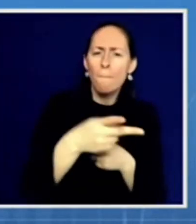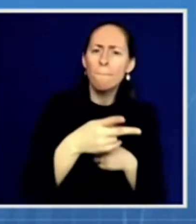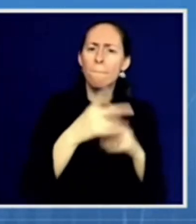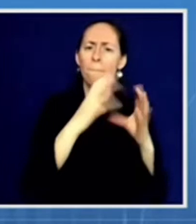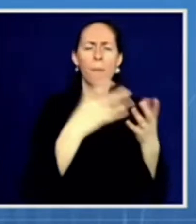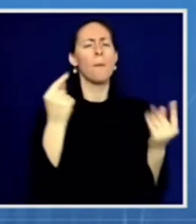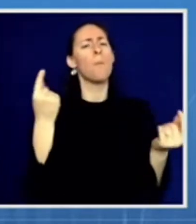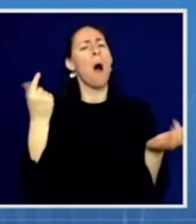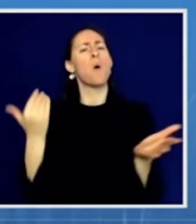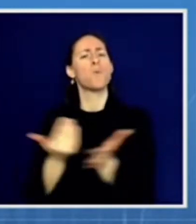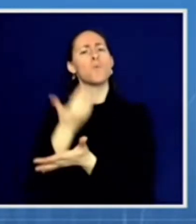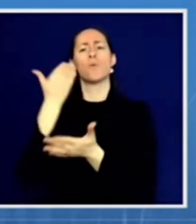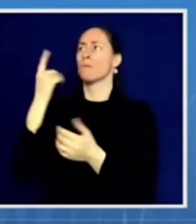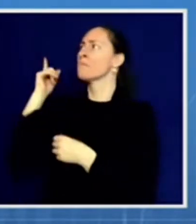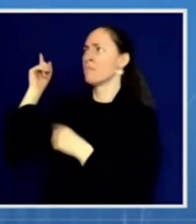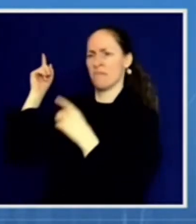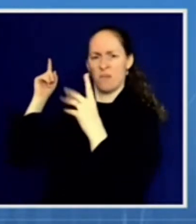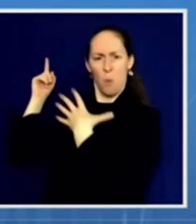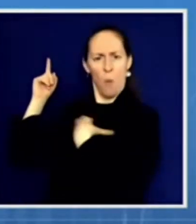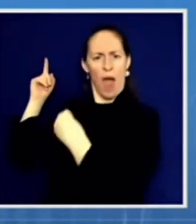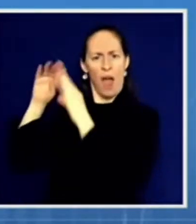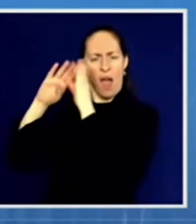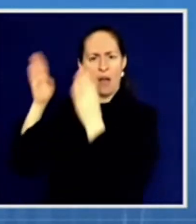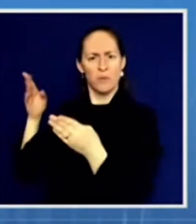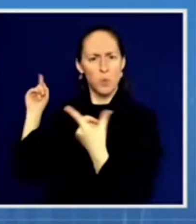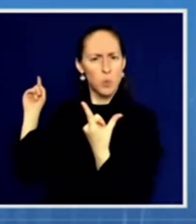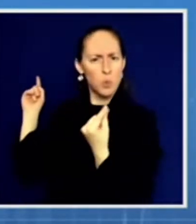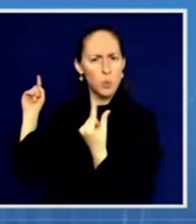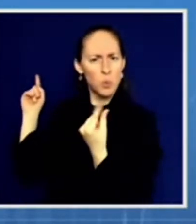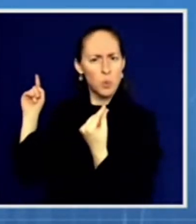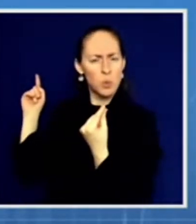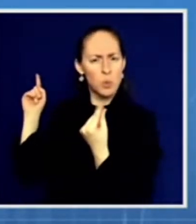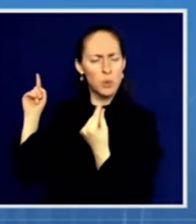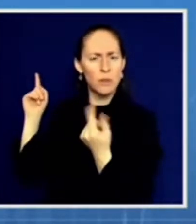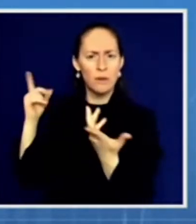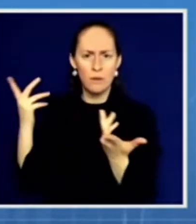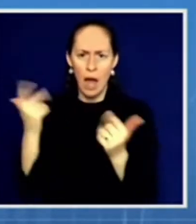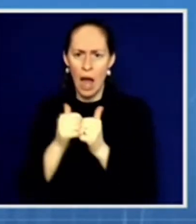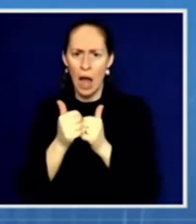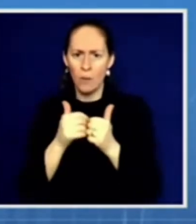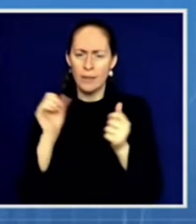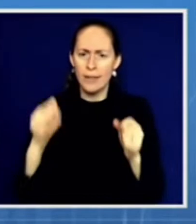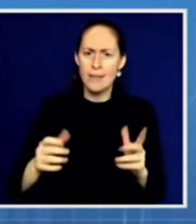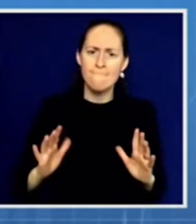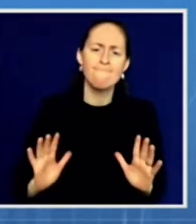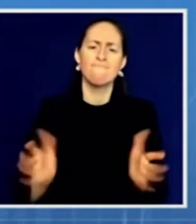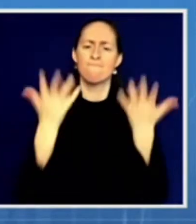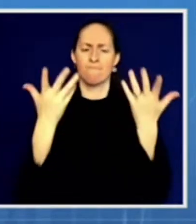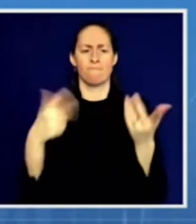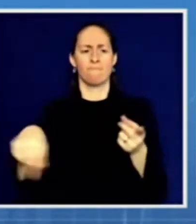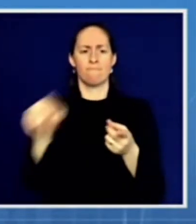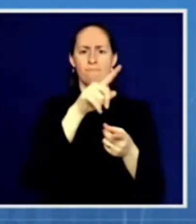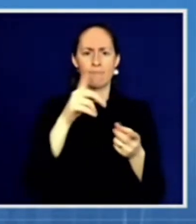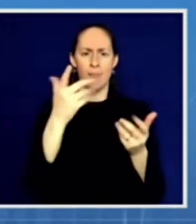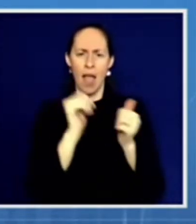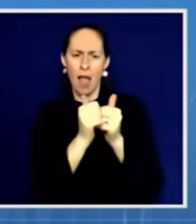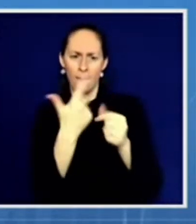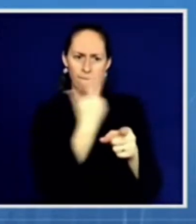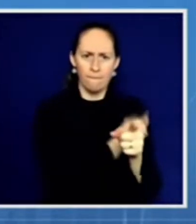of address this growing gap? And specifically, how is the strategy evolving